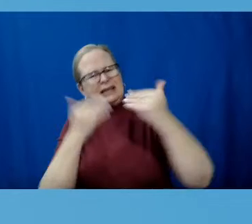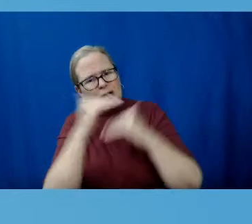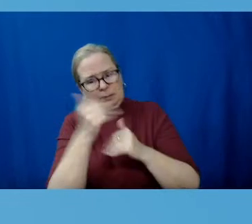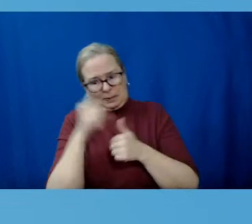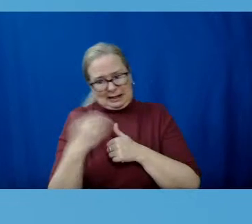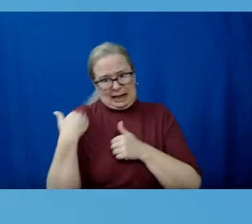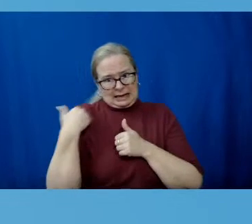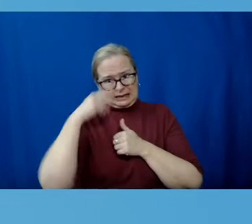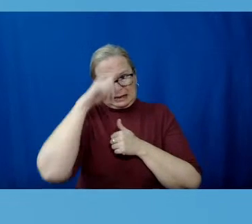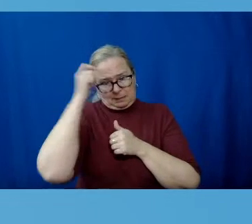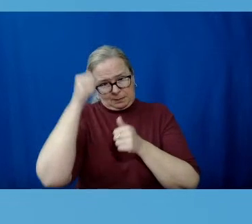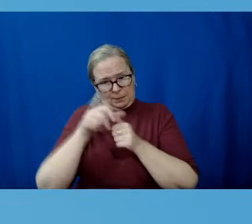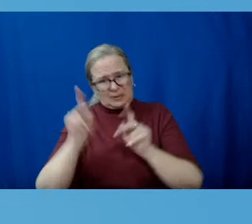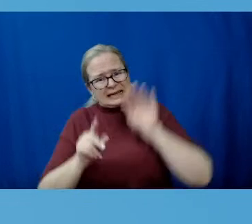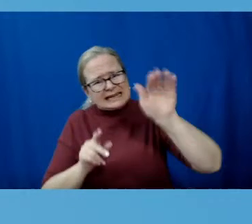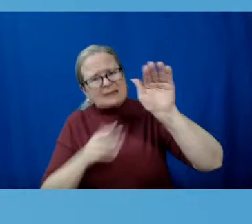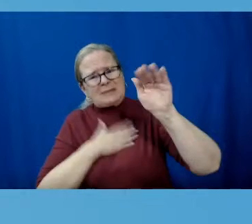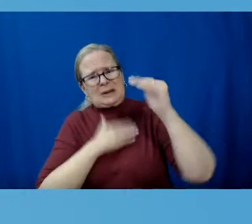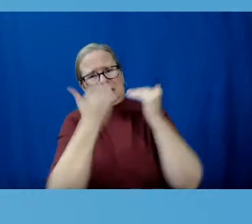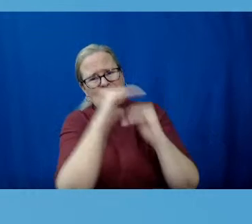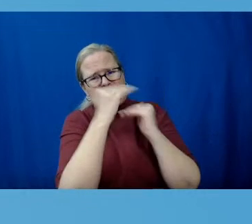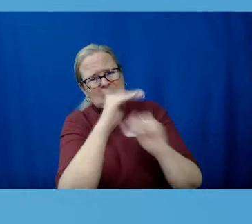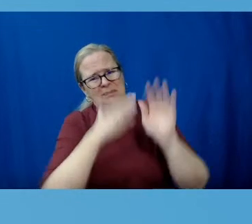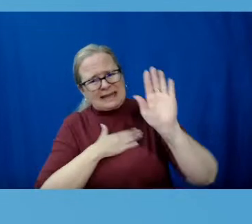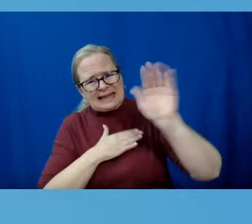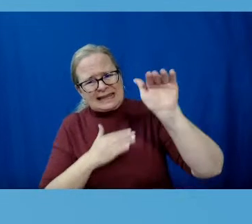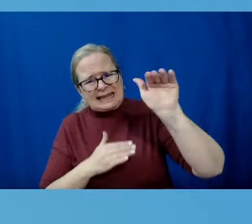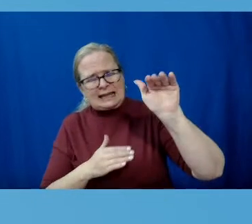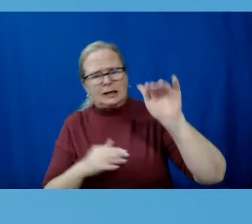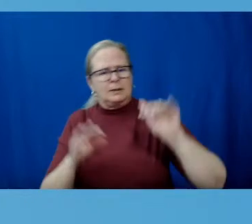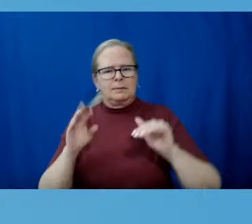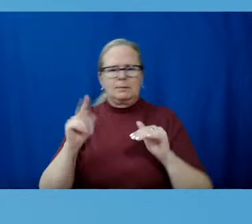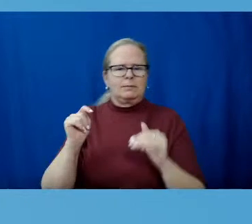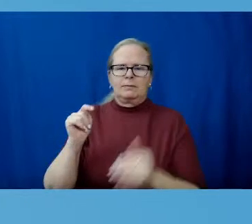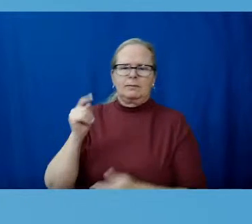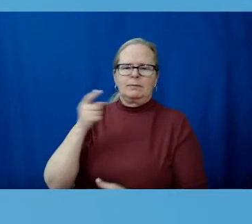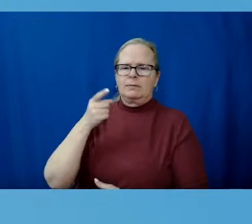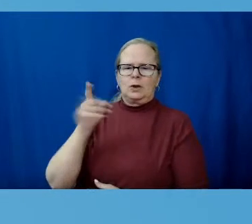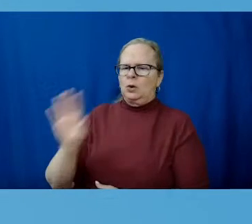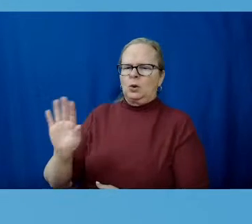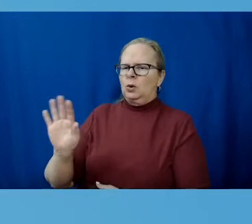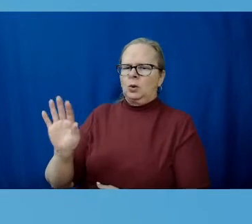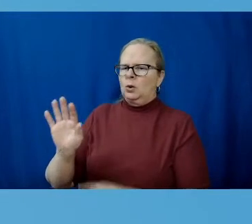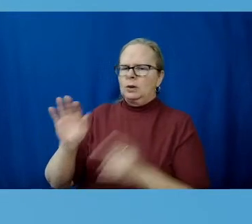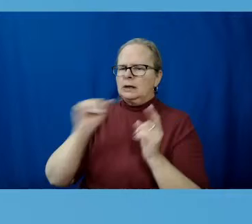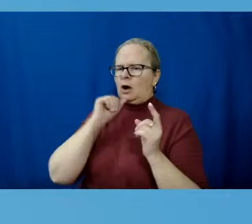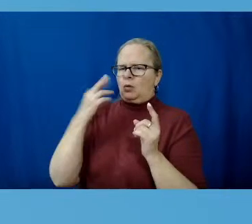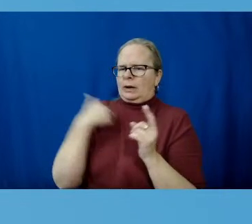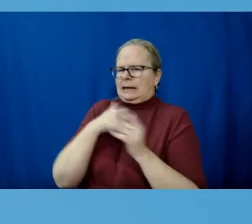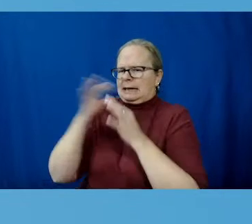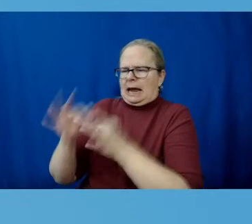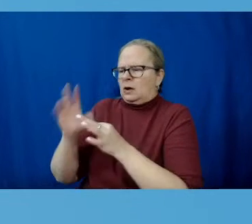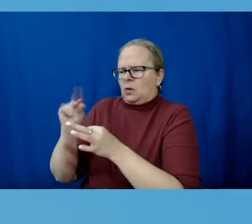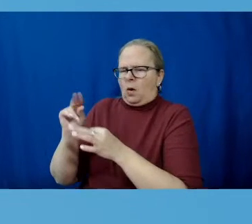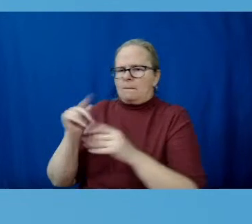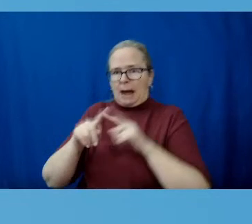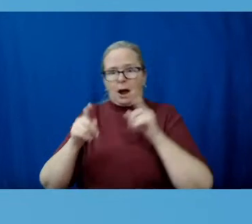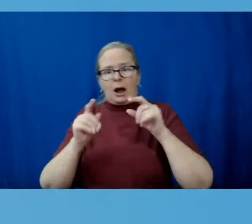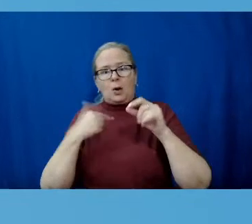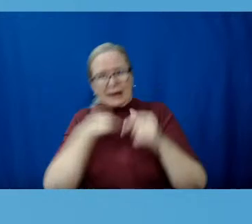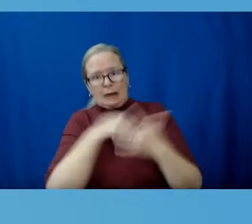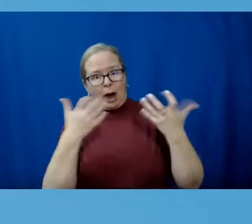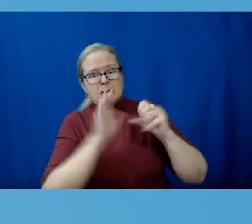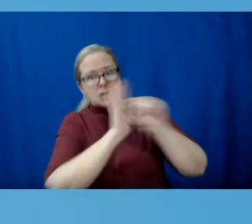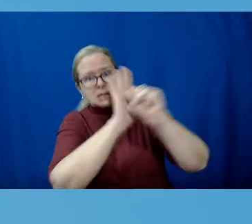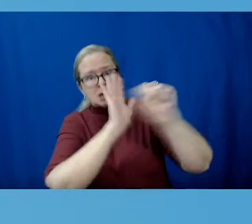we have to understand that ultimately the government is not on its own they didn't put themselves there. We put them